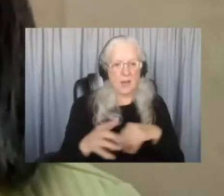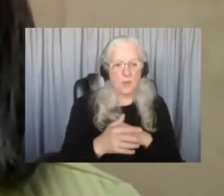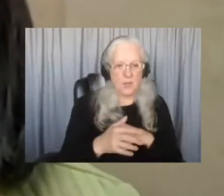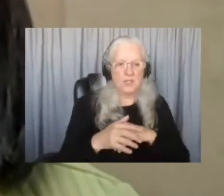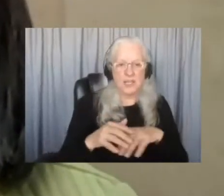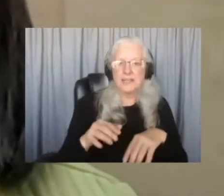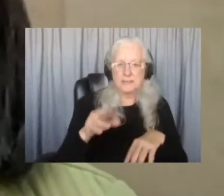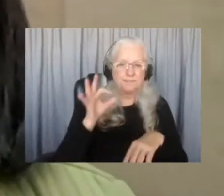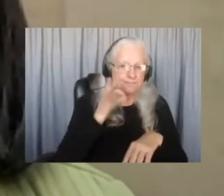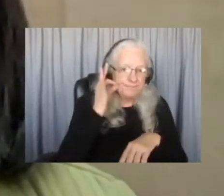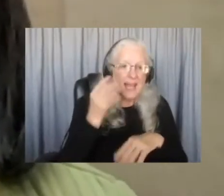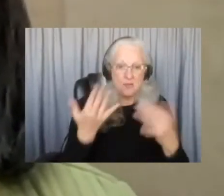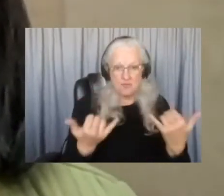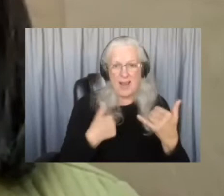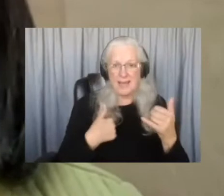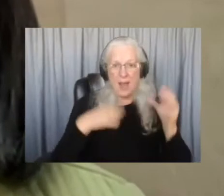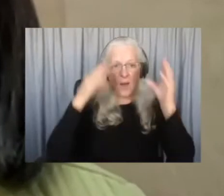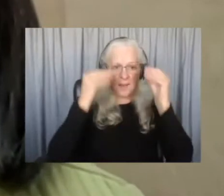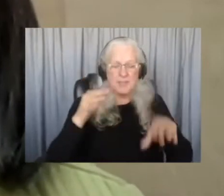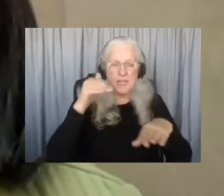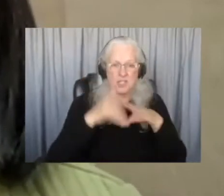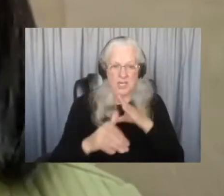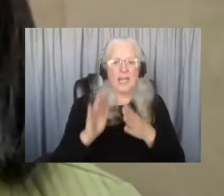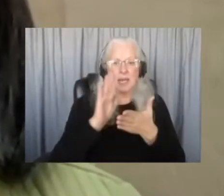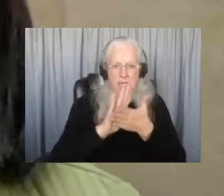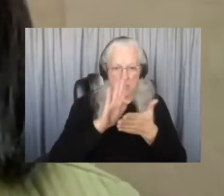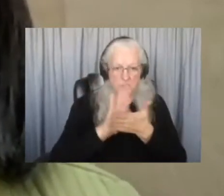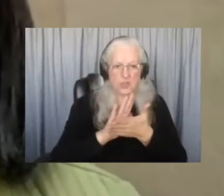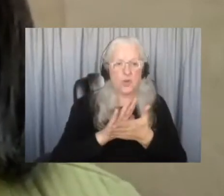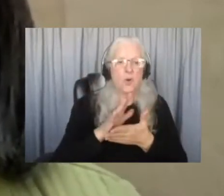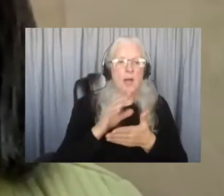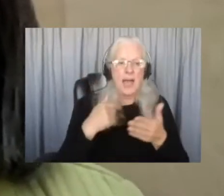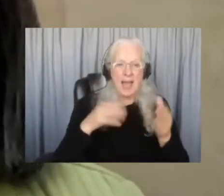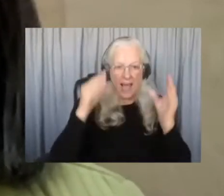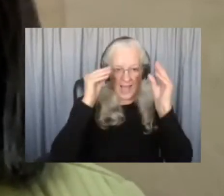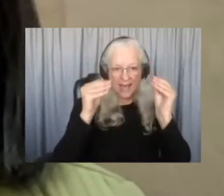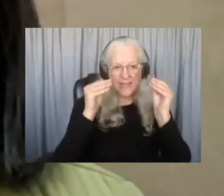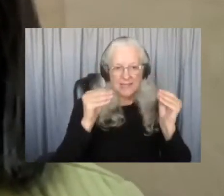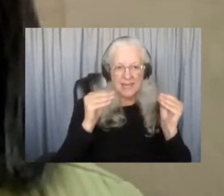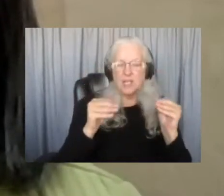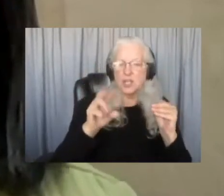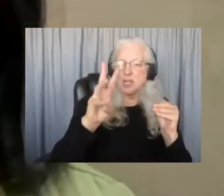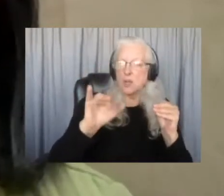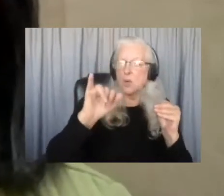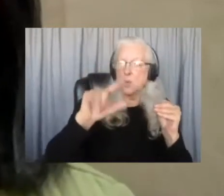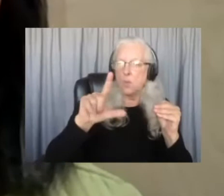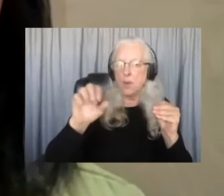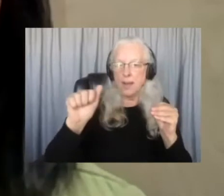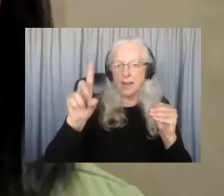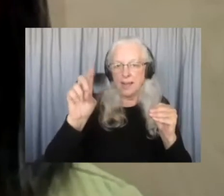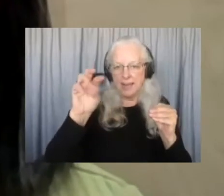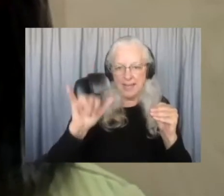Intlo School and teaching the Willide dialect to all the